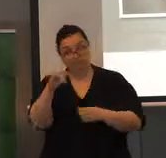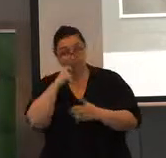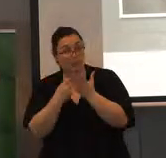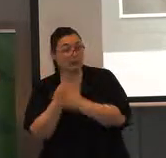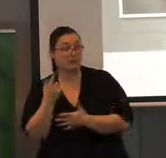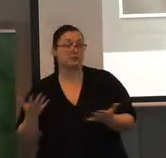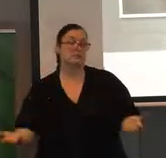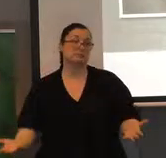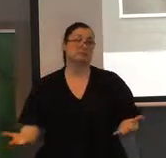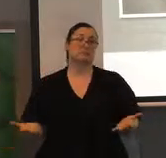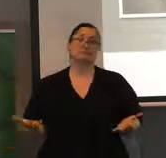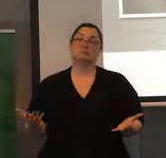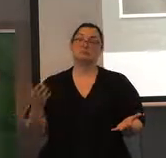one.